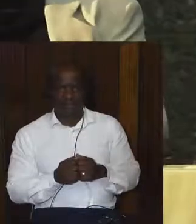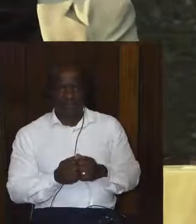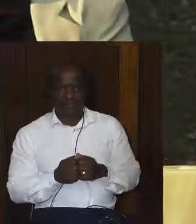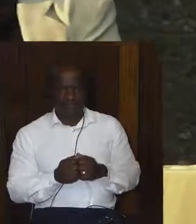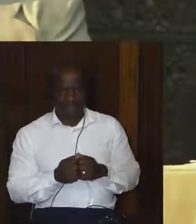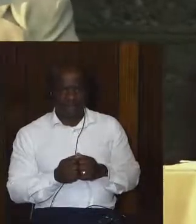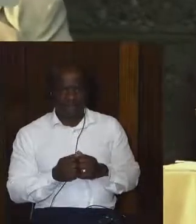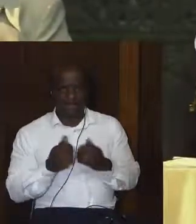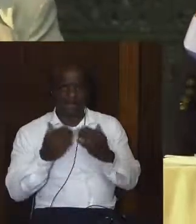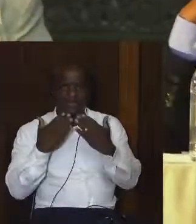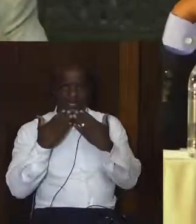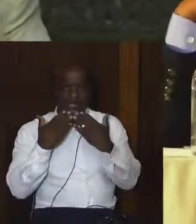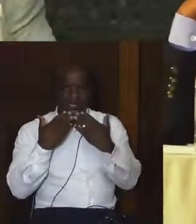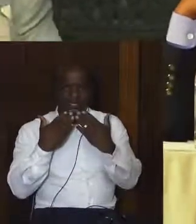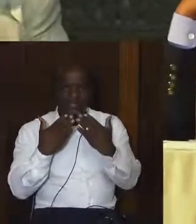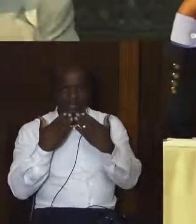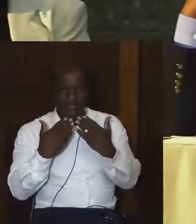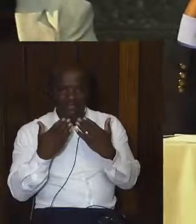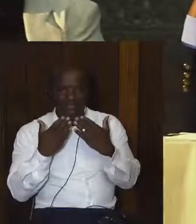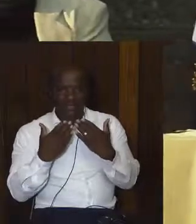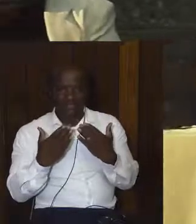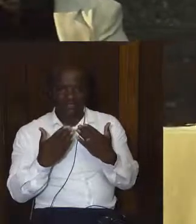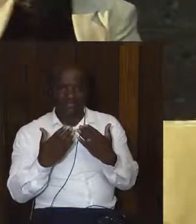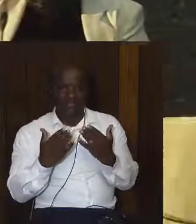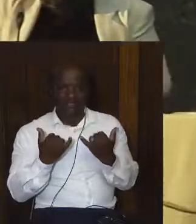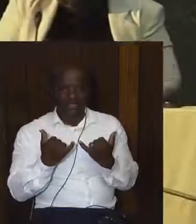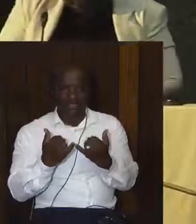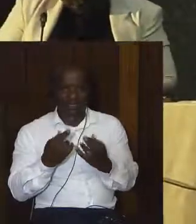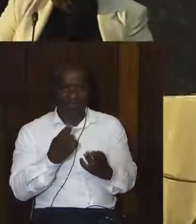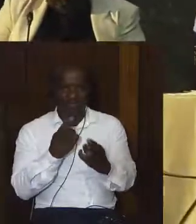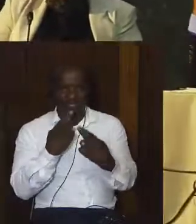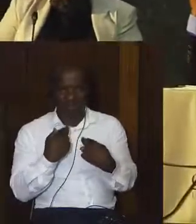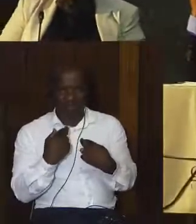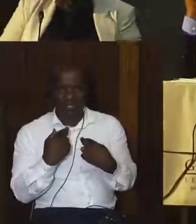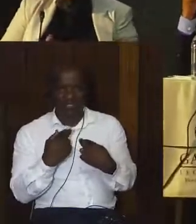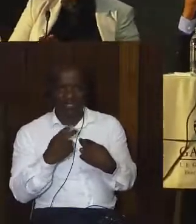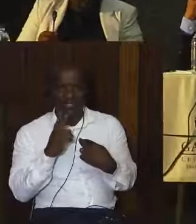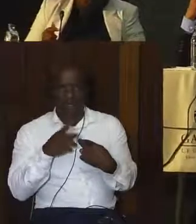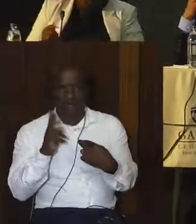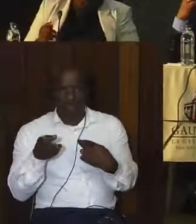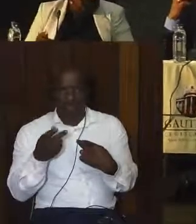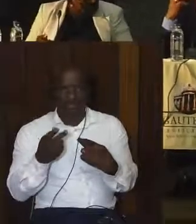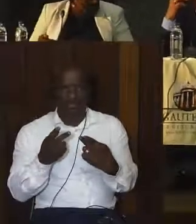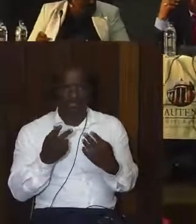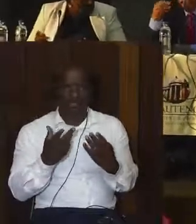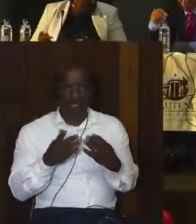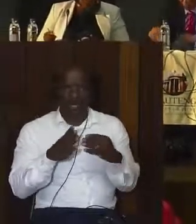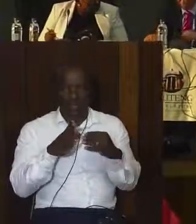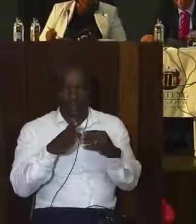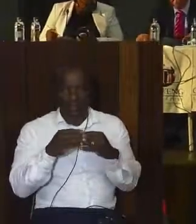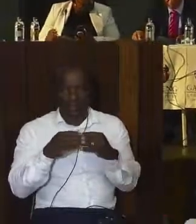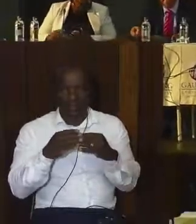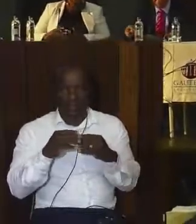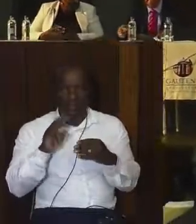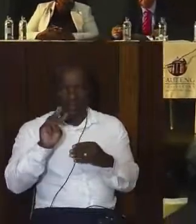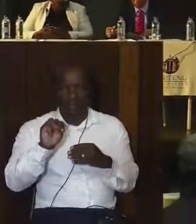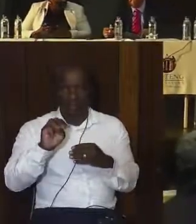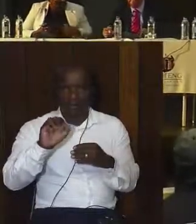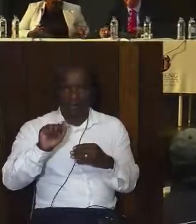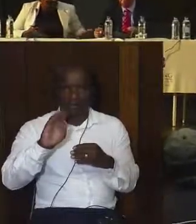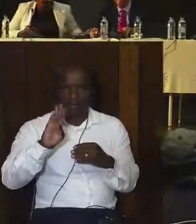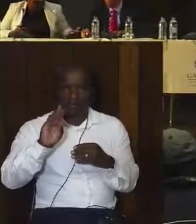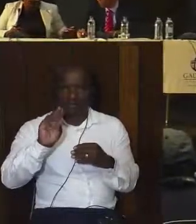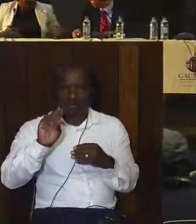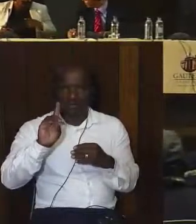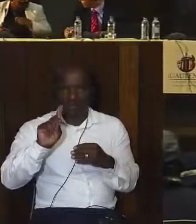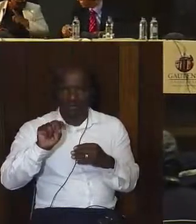Thanks very much, HOD. I think arising out of your response, I've got a question. Member Mabunda would like to come in. Member Mabunda, over